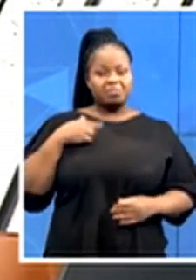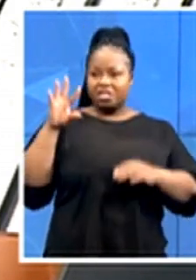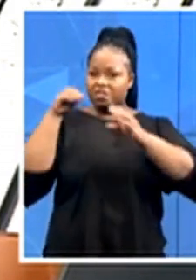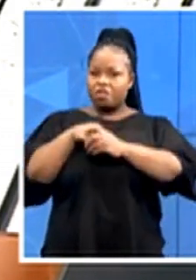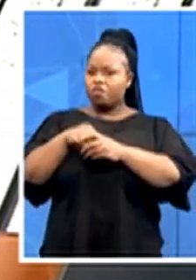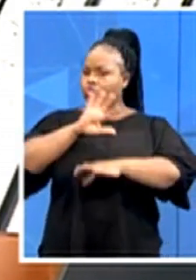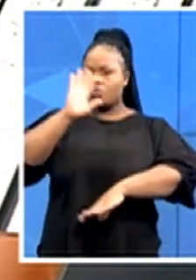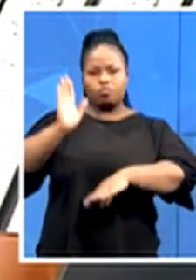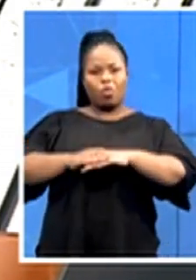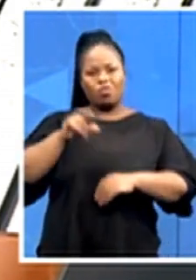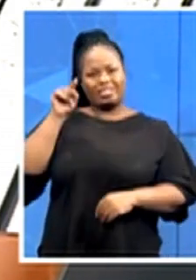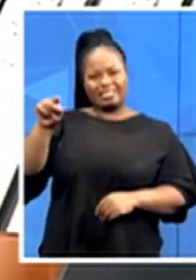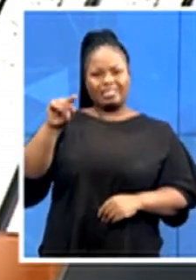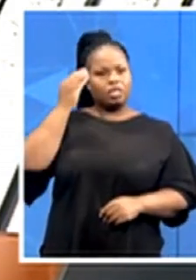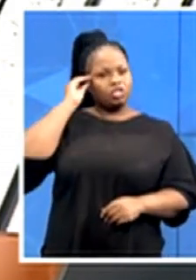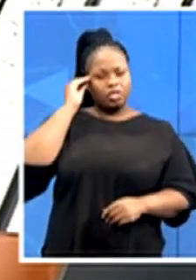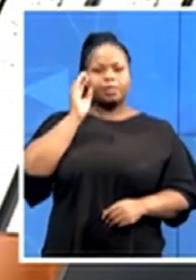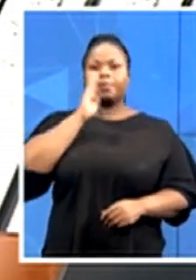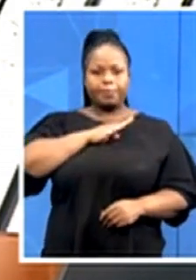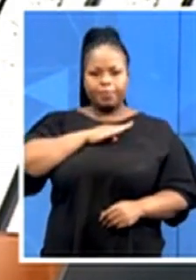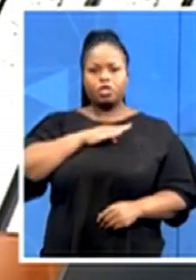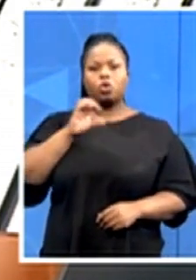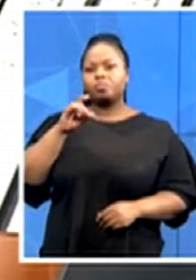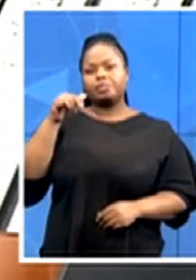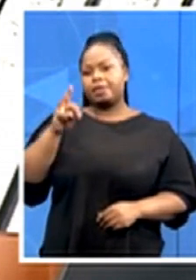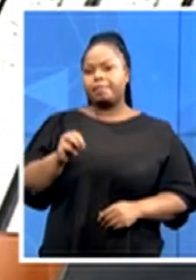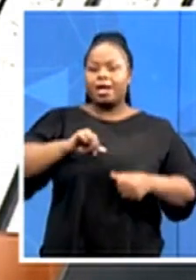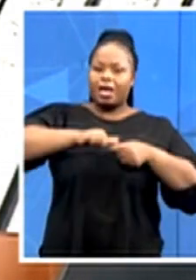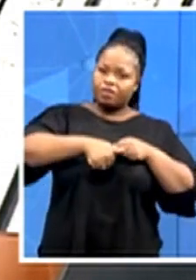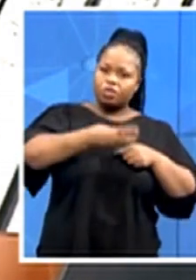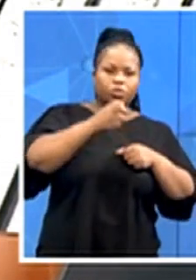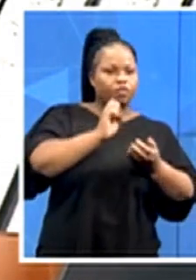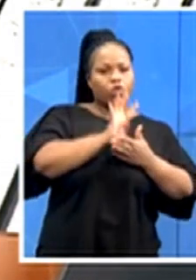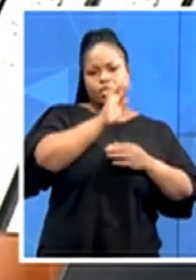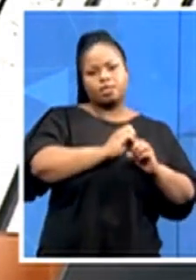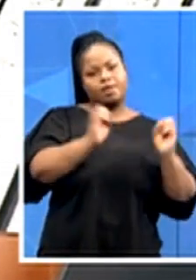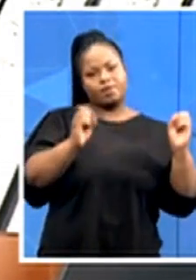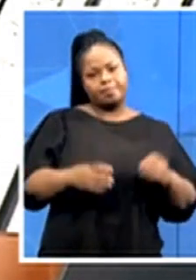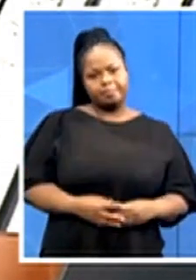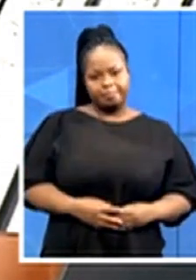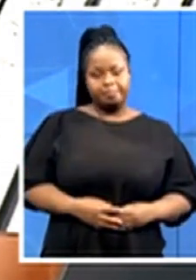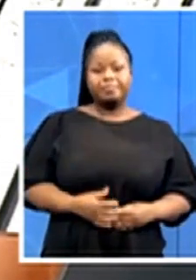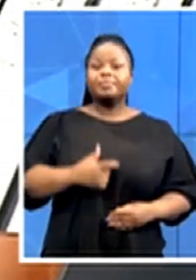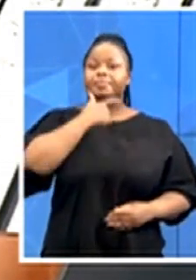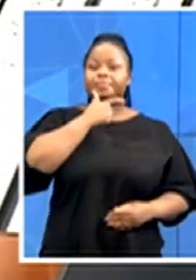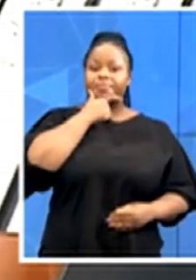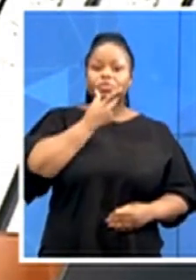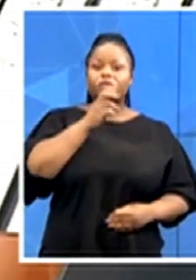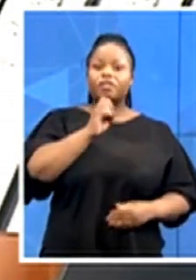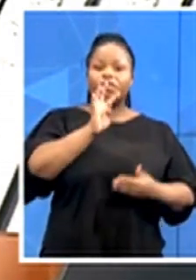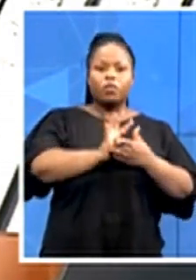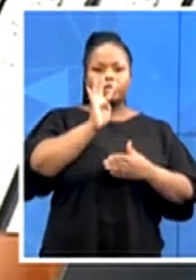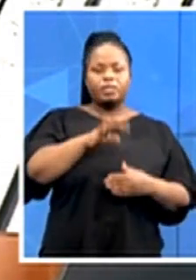Optimum after that point. In December 2014, President Zuma assigned to